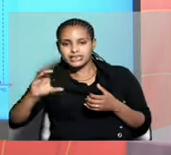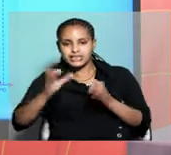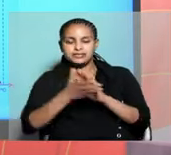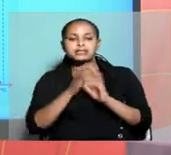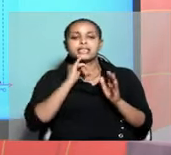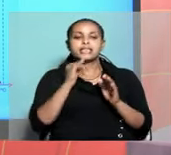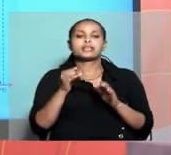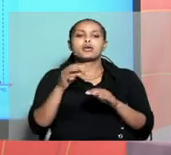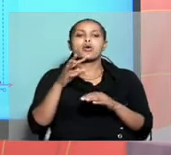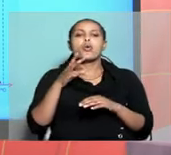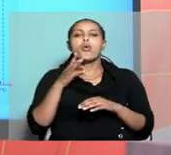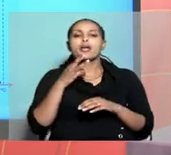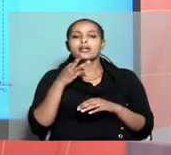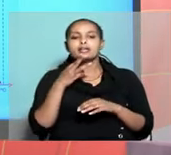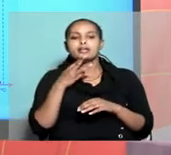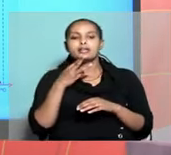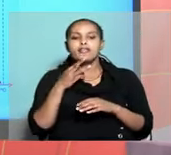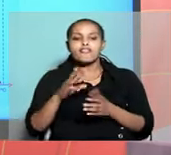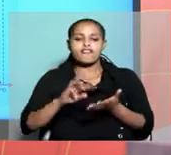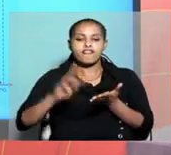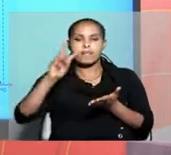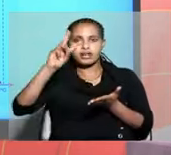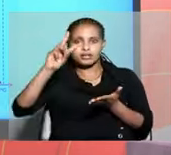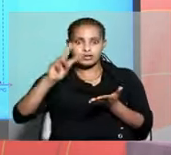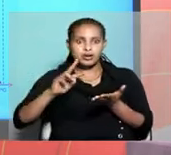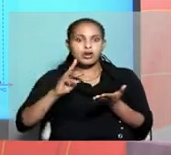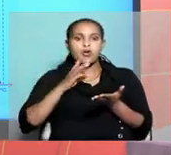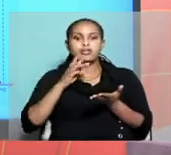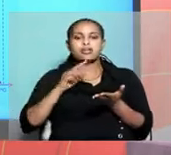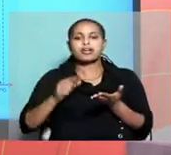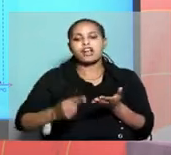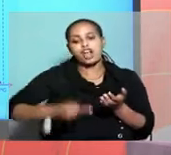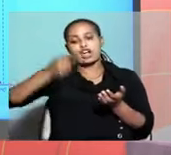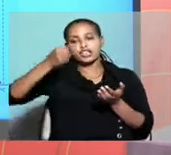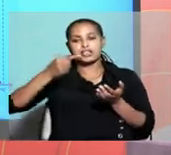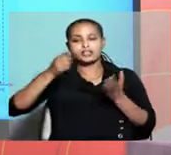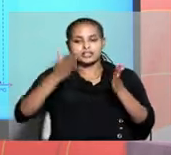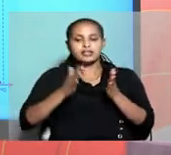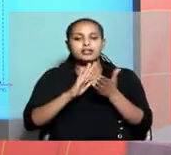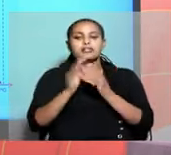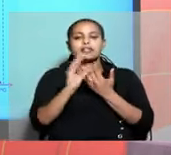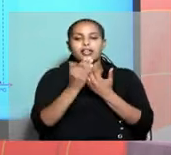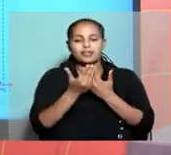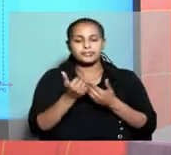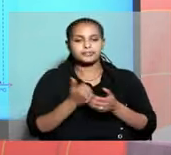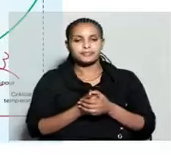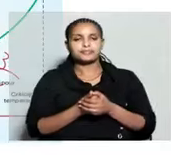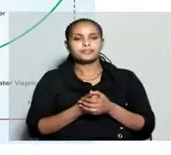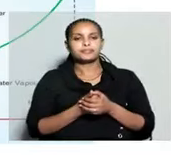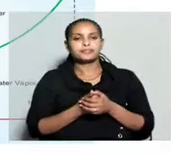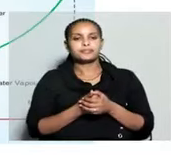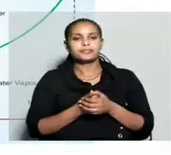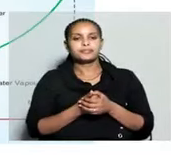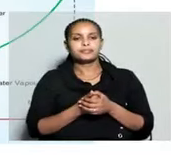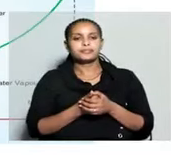is water vapor, water in gaseous states.